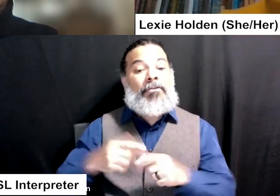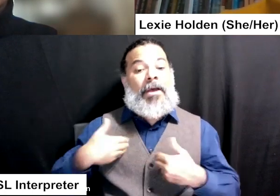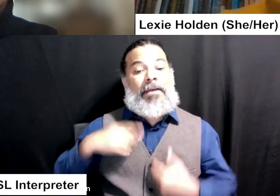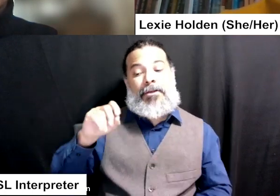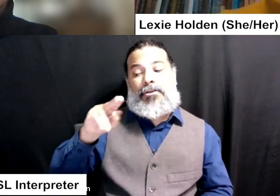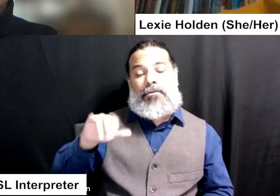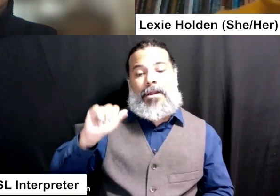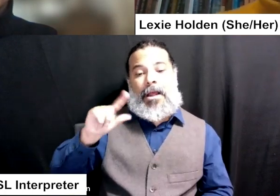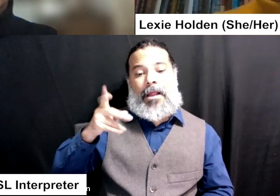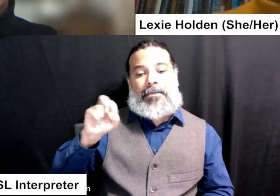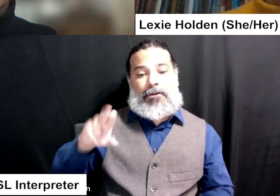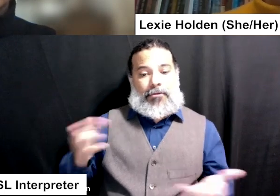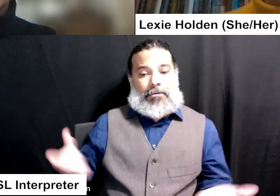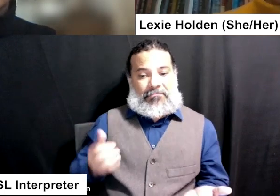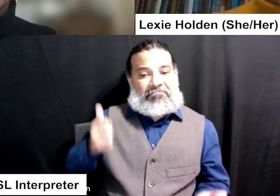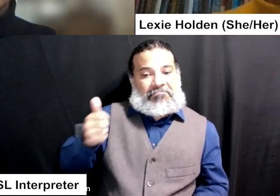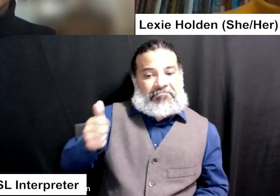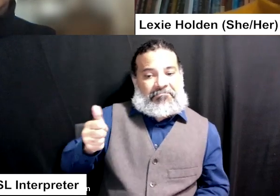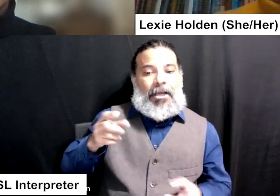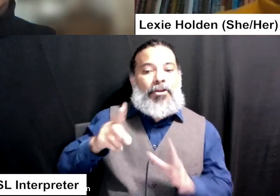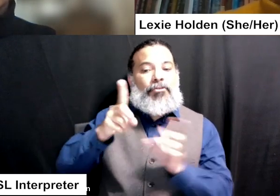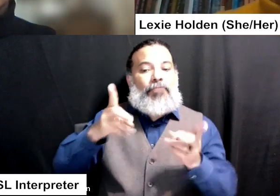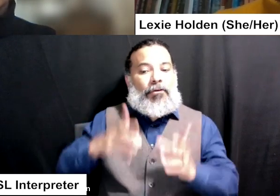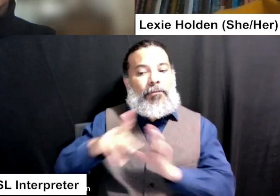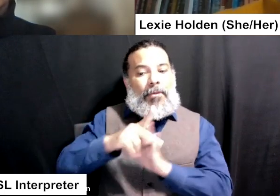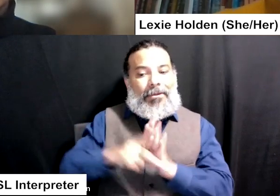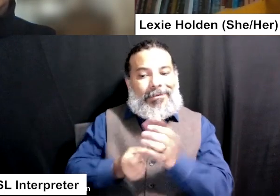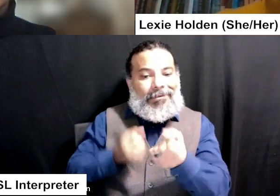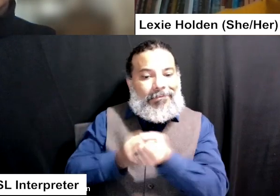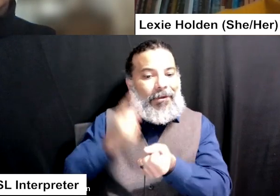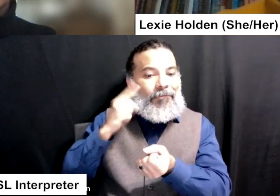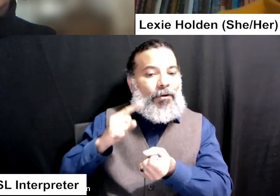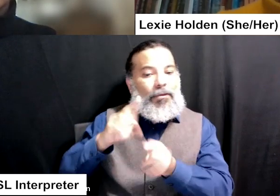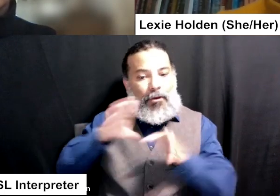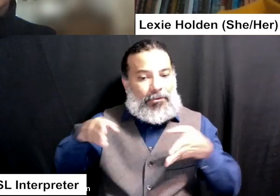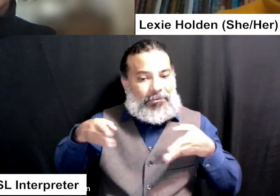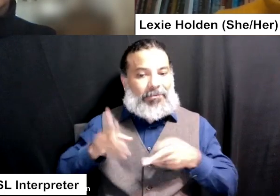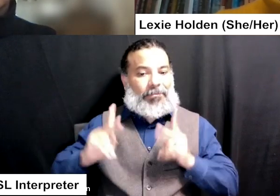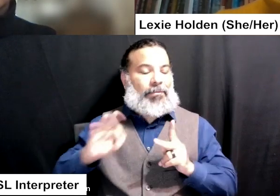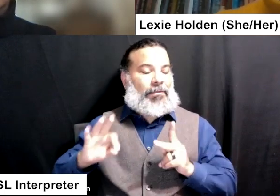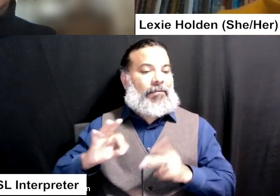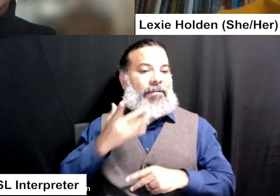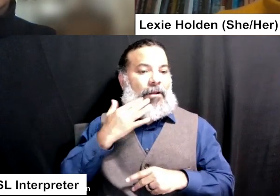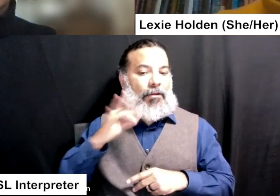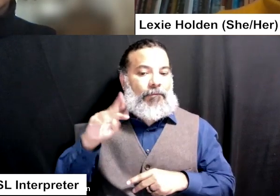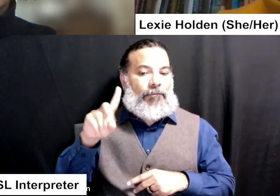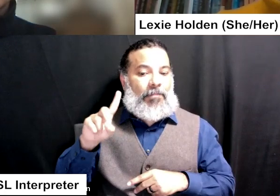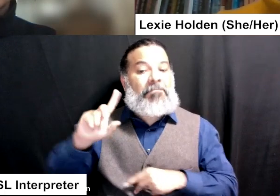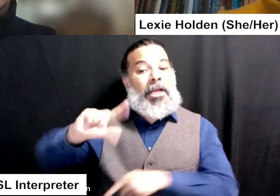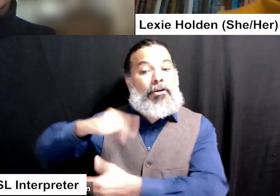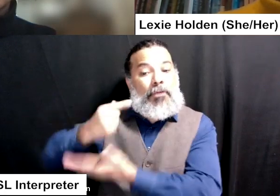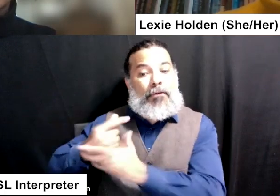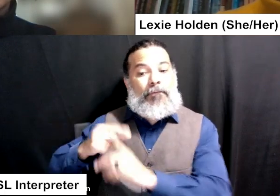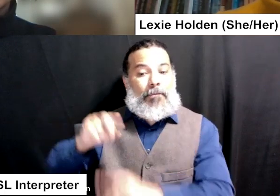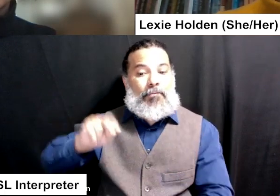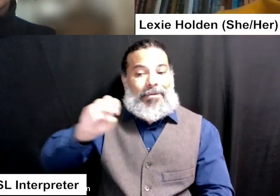Tony Alexander, who currently serves as the Director of Policy and Advocacy for the Autistic People of Color Fund. A graduate of Northeastern